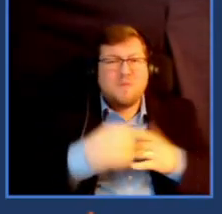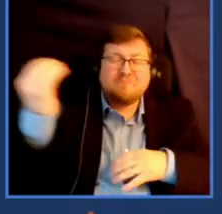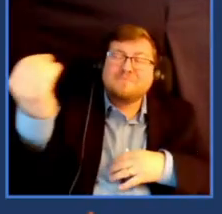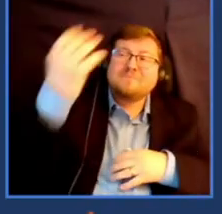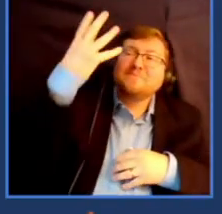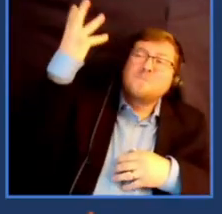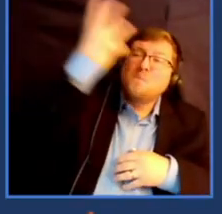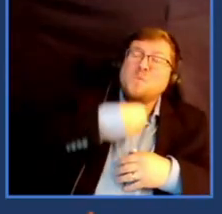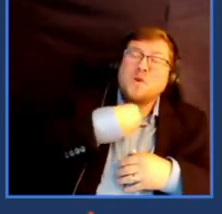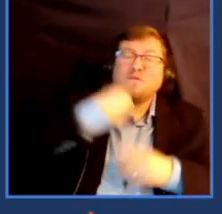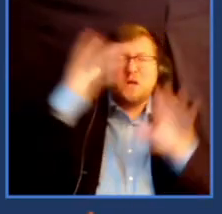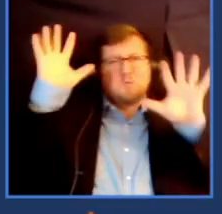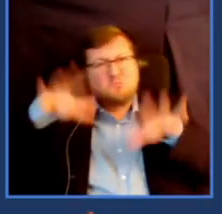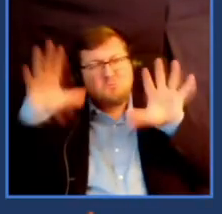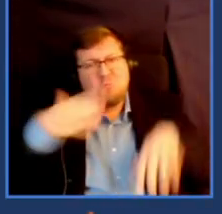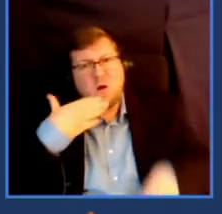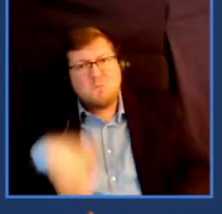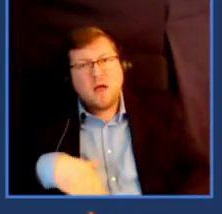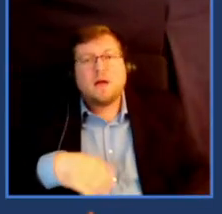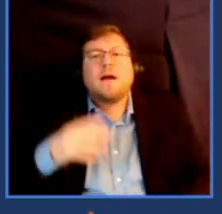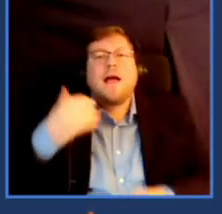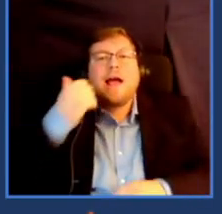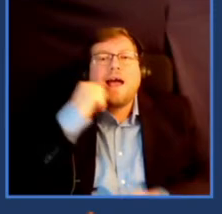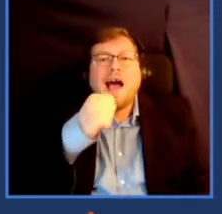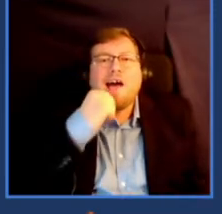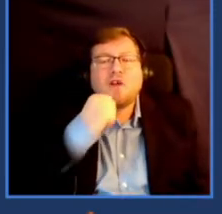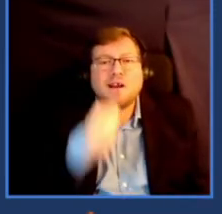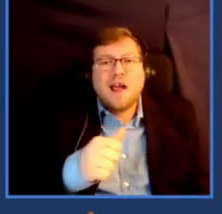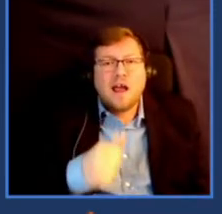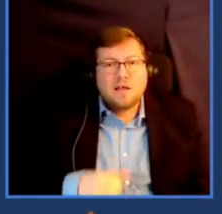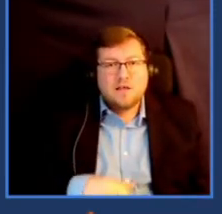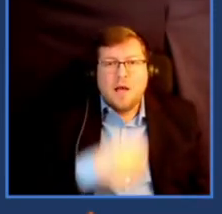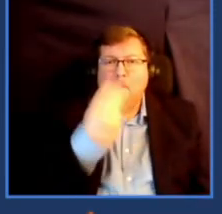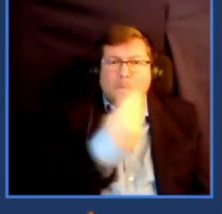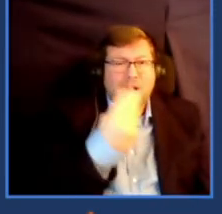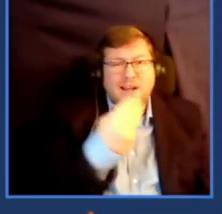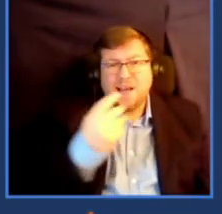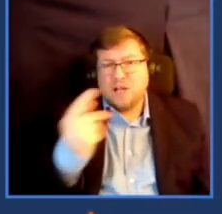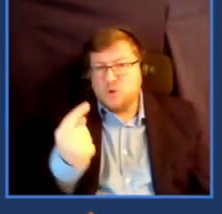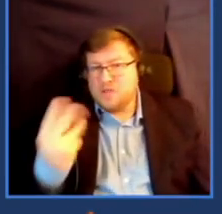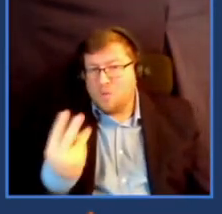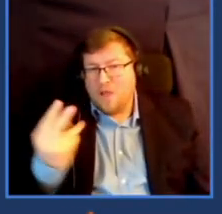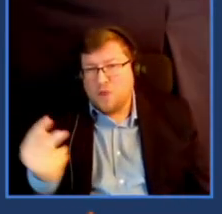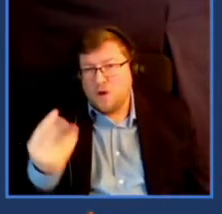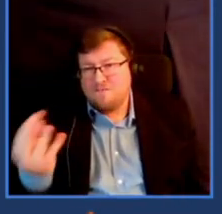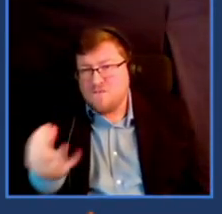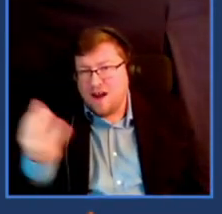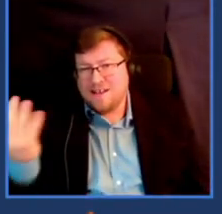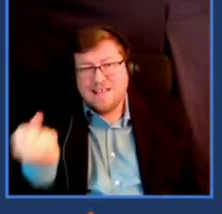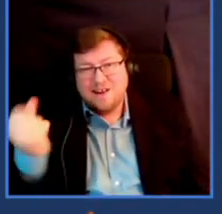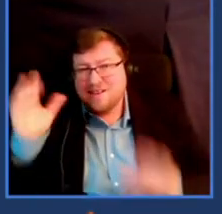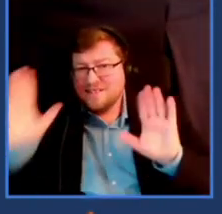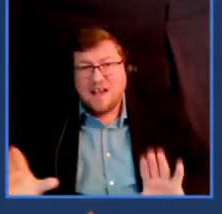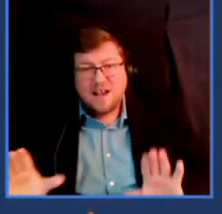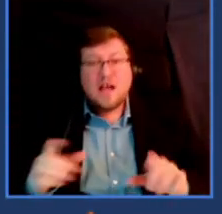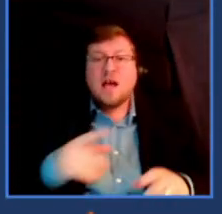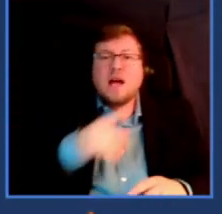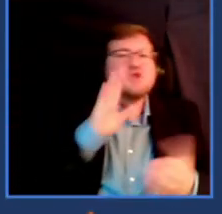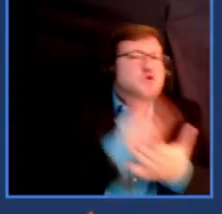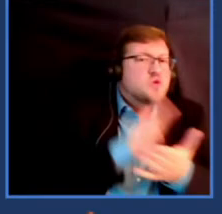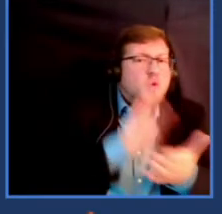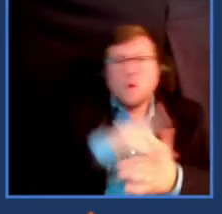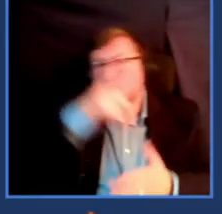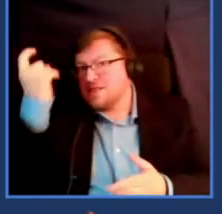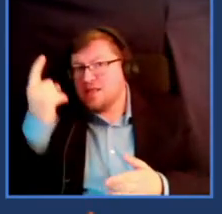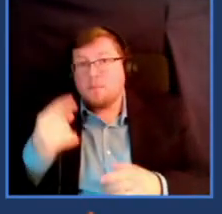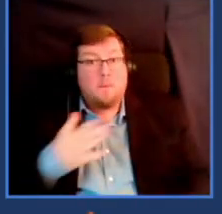7 days a week. Weekdays, Saturdays, Sundays. During the school year, during the summer. You couldn't sleep in my